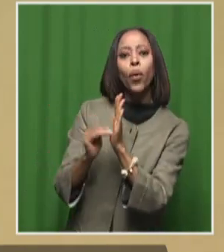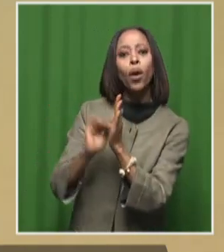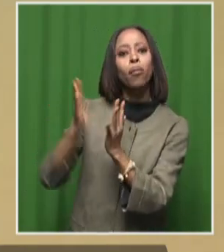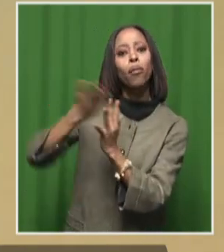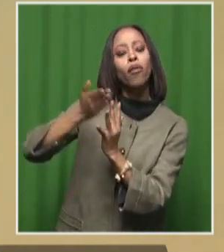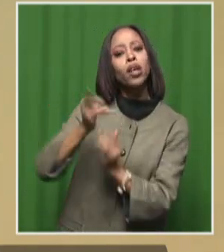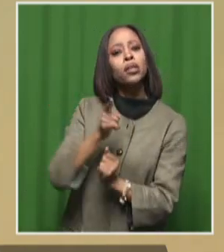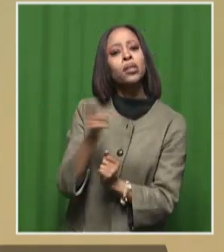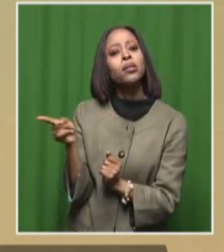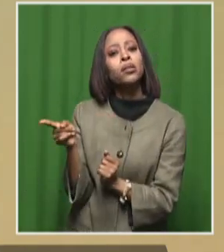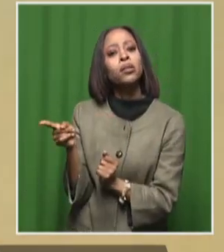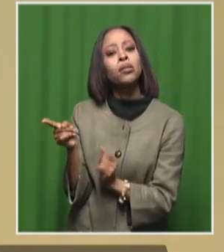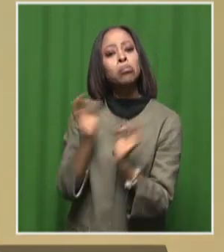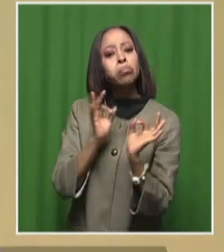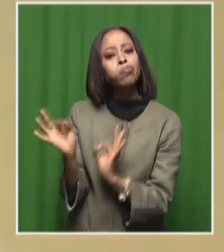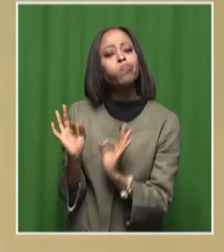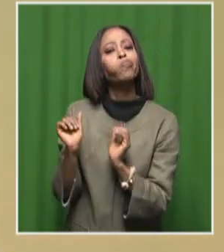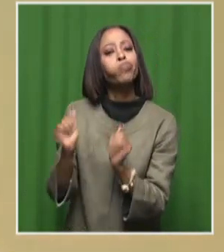have to be